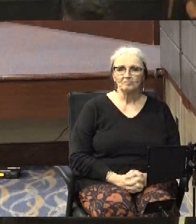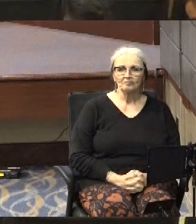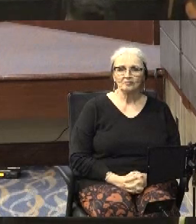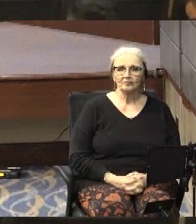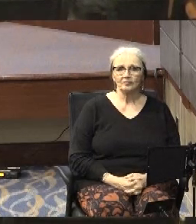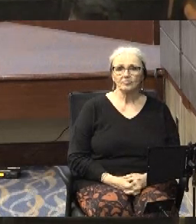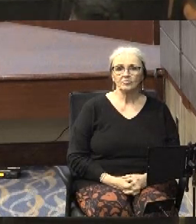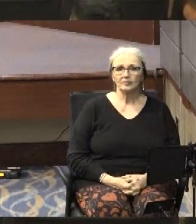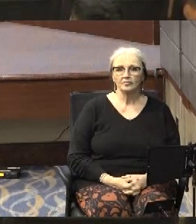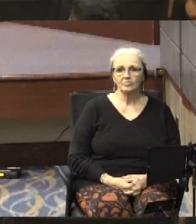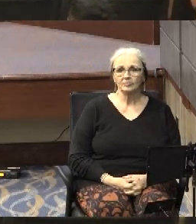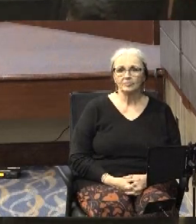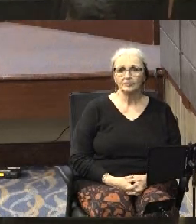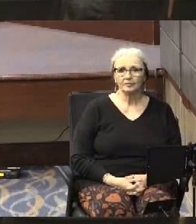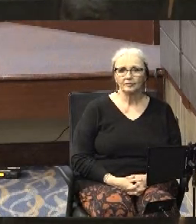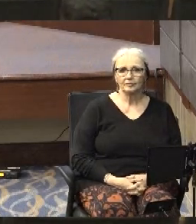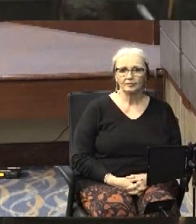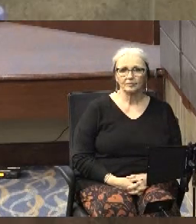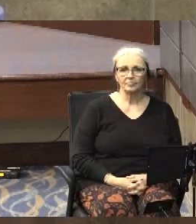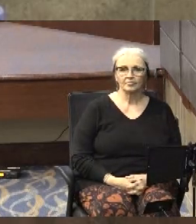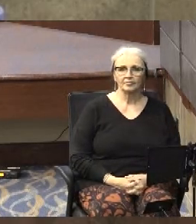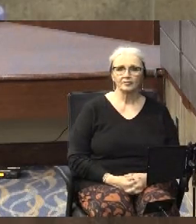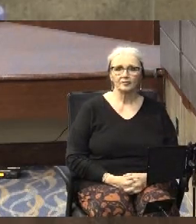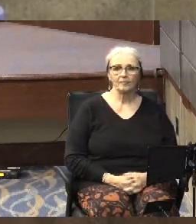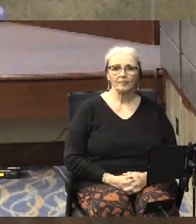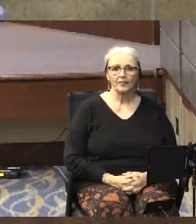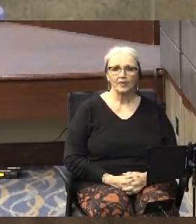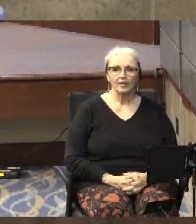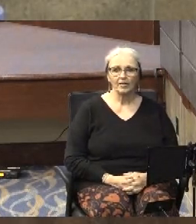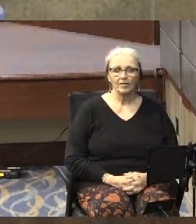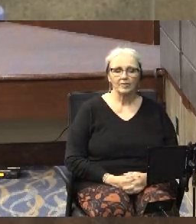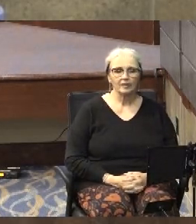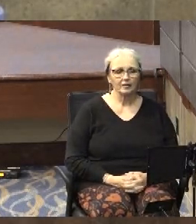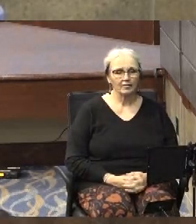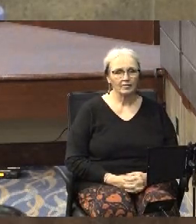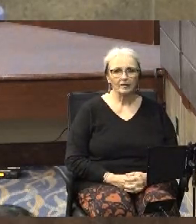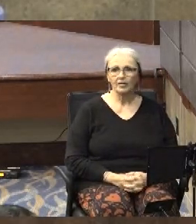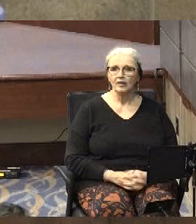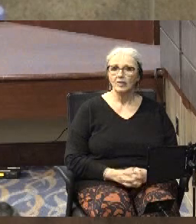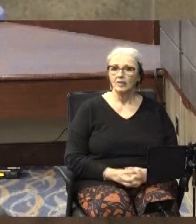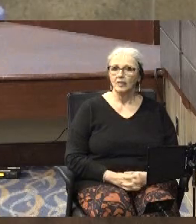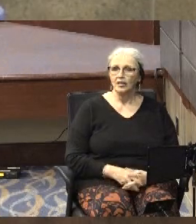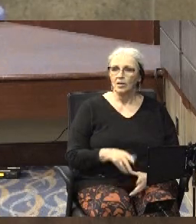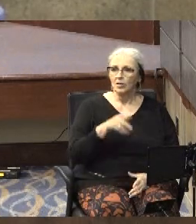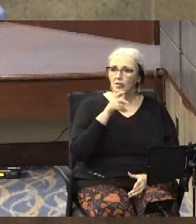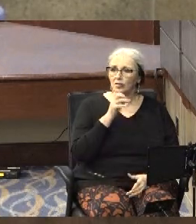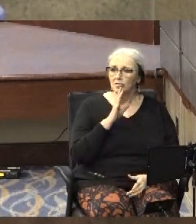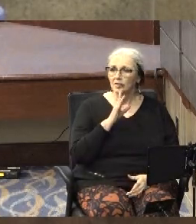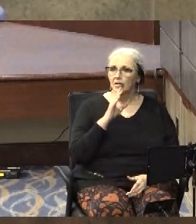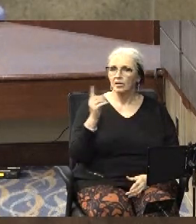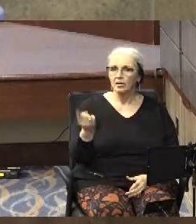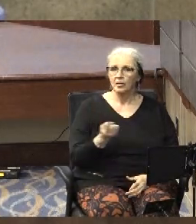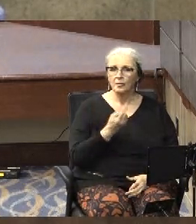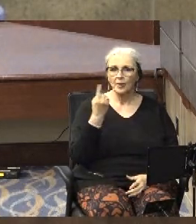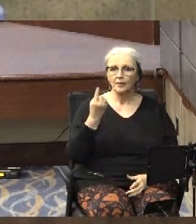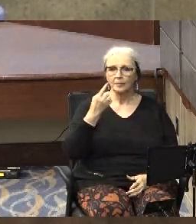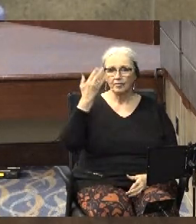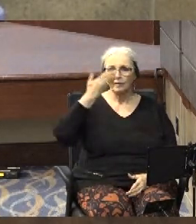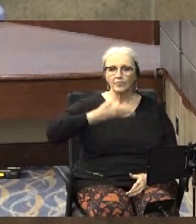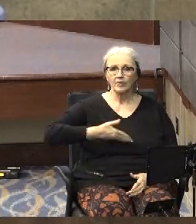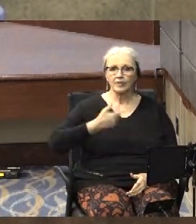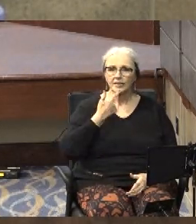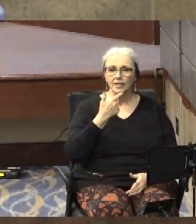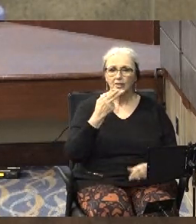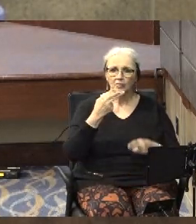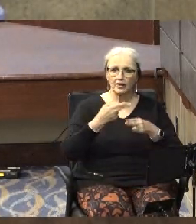Right. Okay, for those who will be speaking, when called to the podium, we would ask that you state your name and address